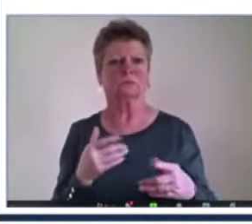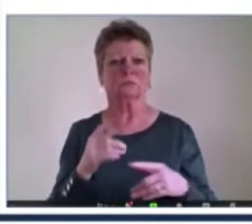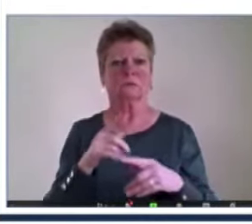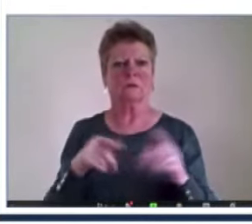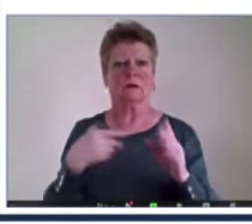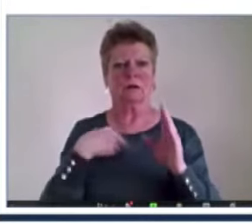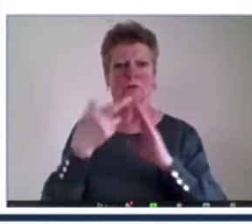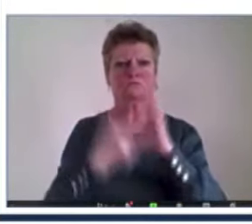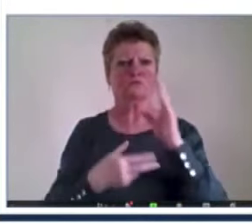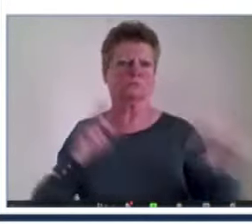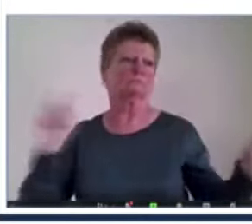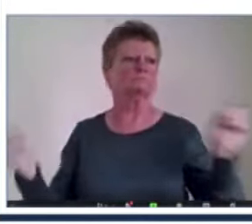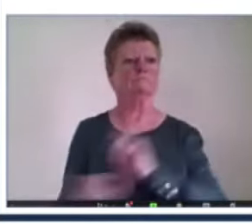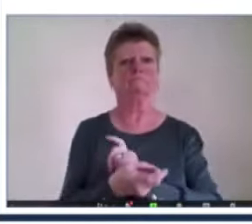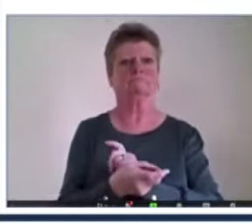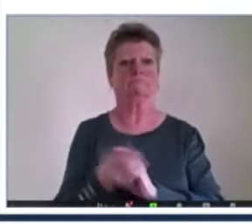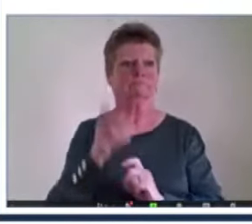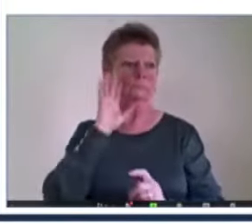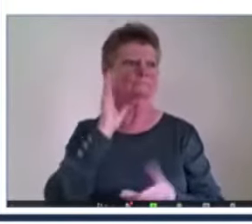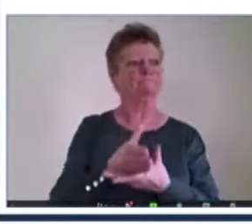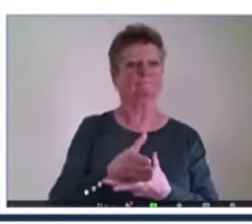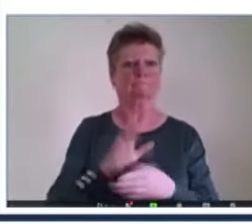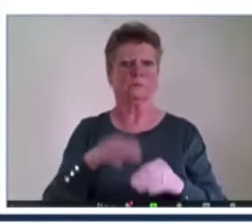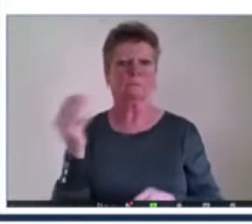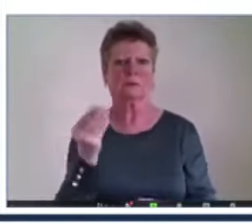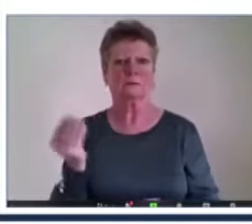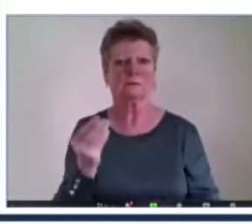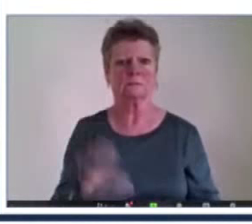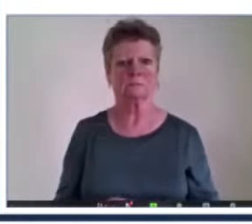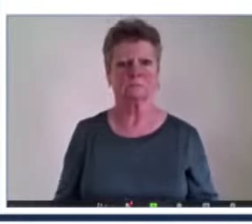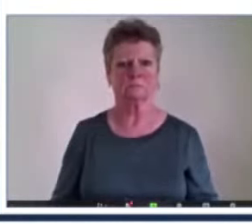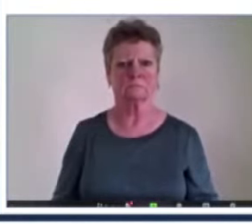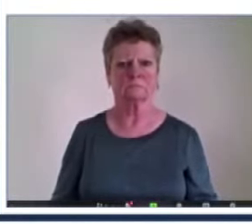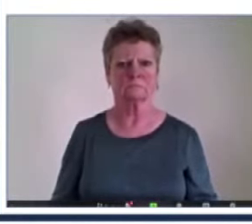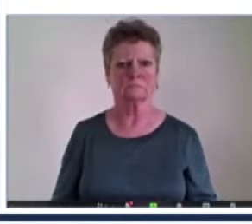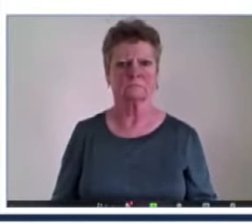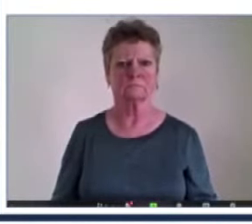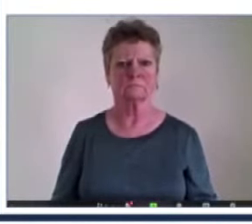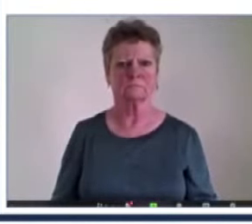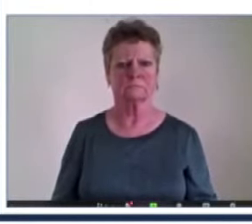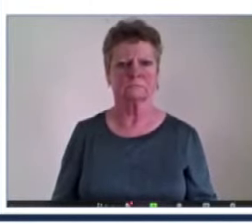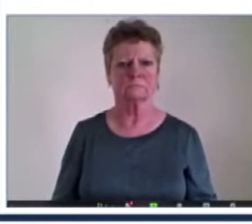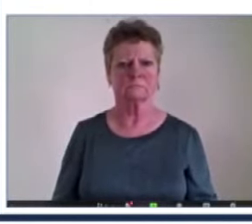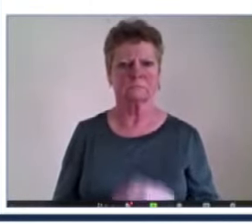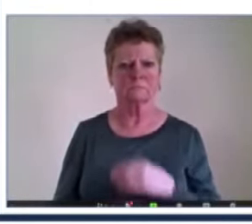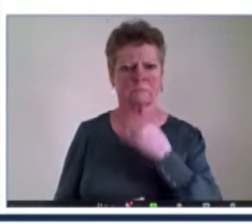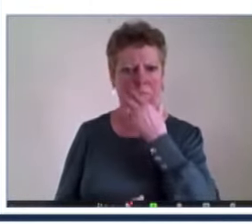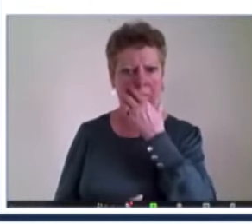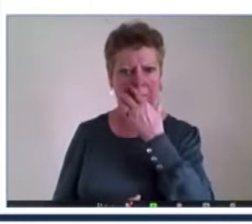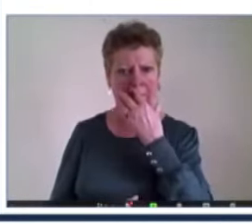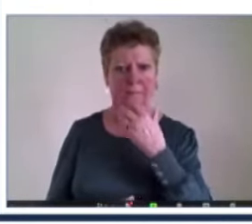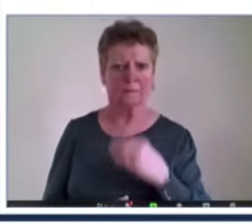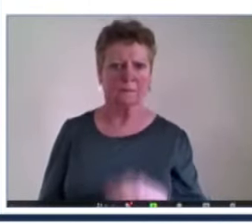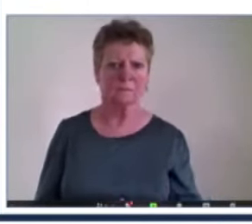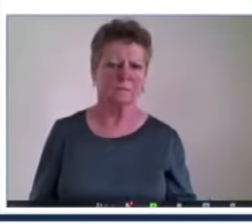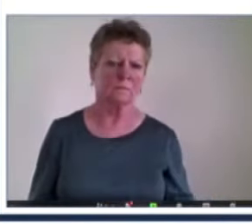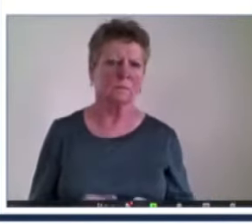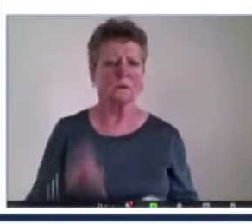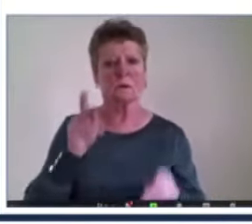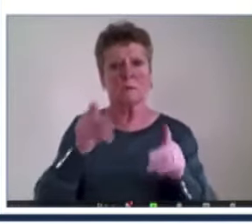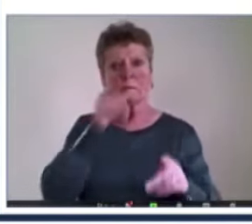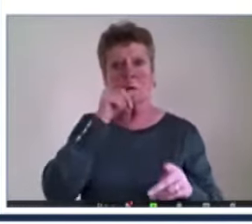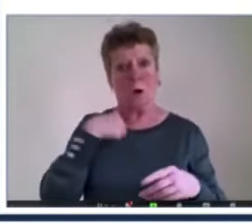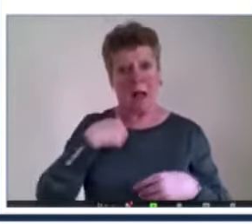regulations being changed this coming Monday? Well, there's a lot in that. First of all, with the people with underlying health